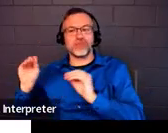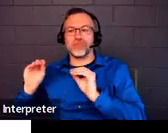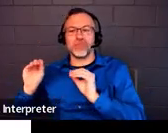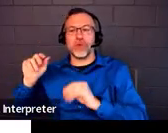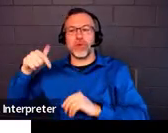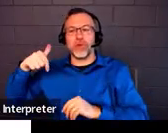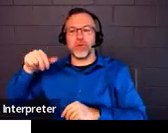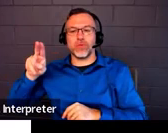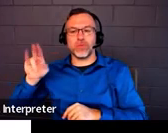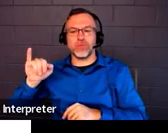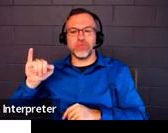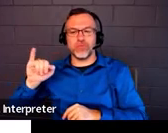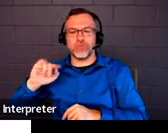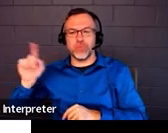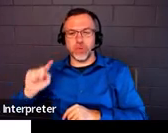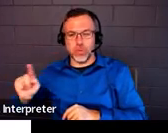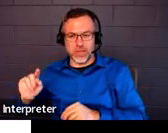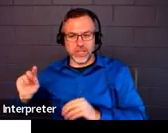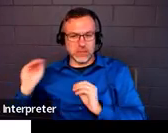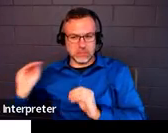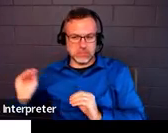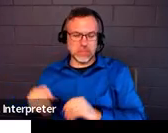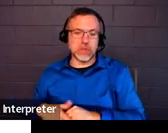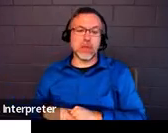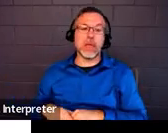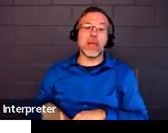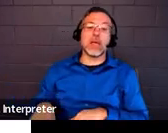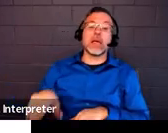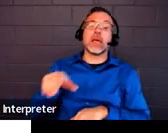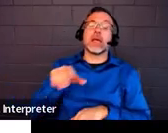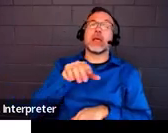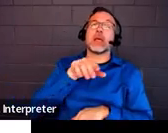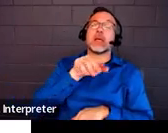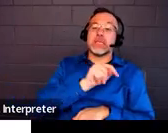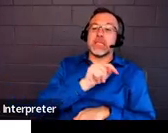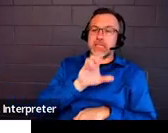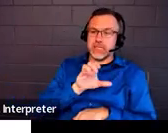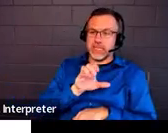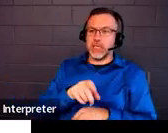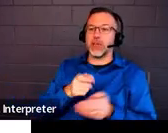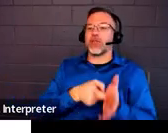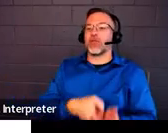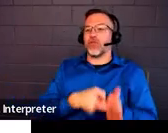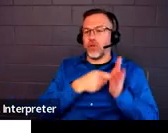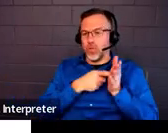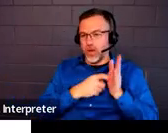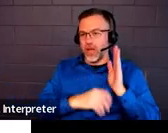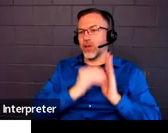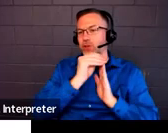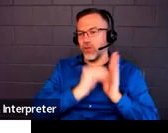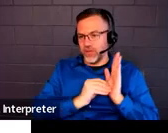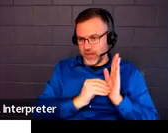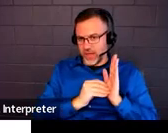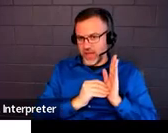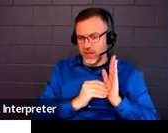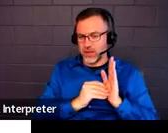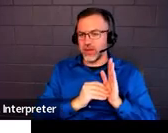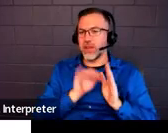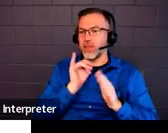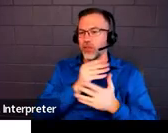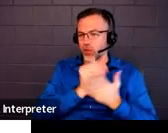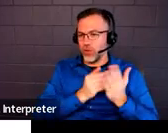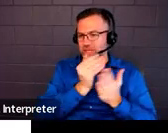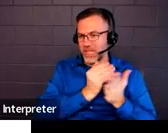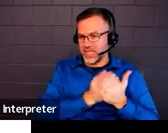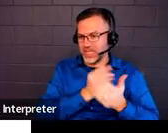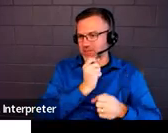administrators, they are also required to complete the TA modules every year. And there is a quiz that they need